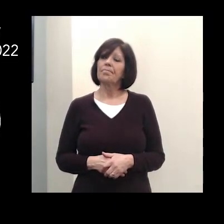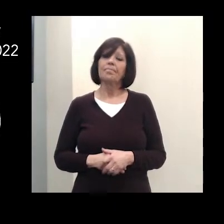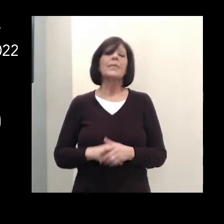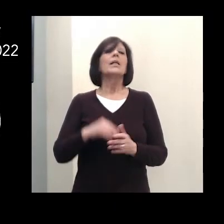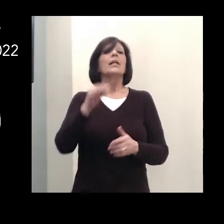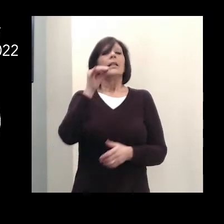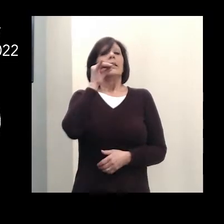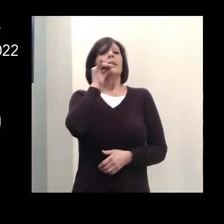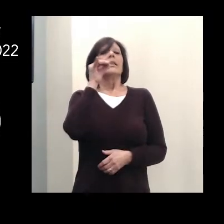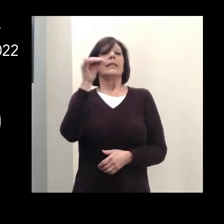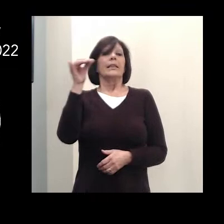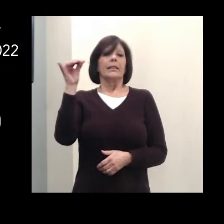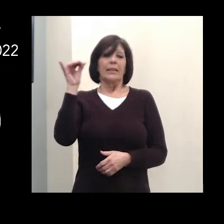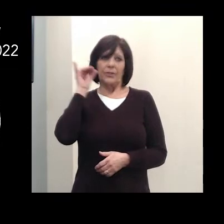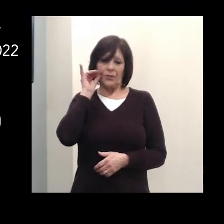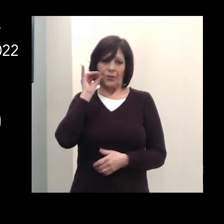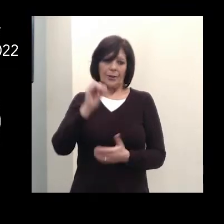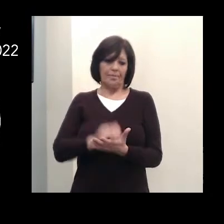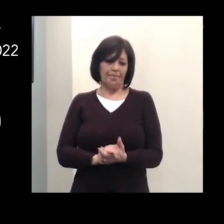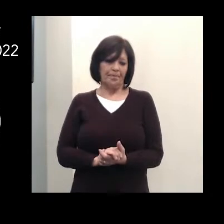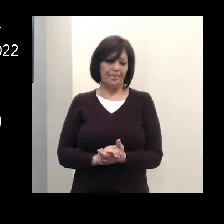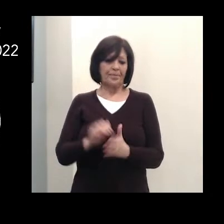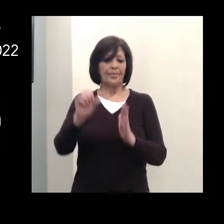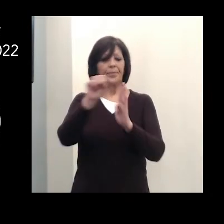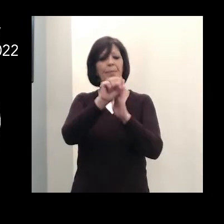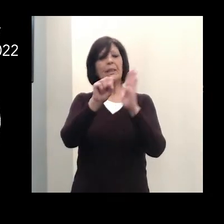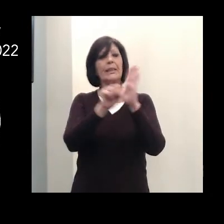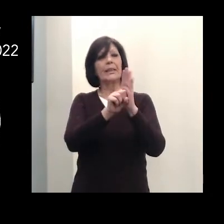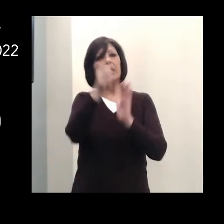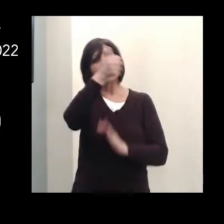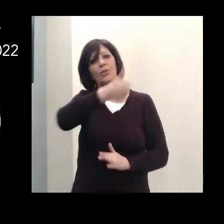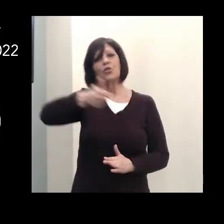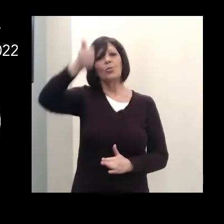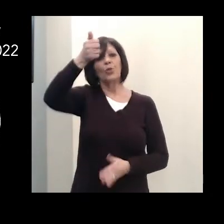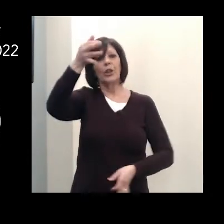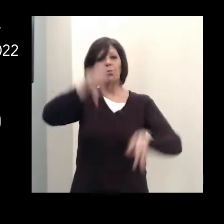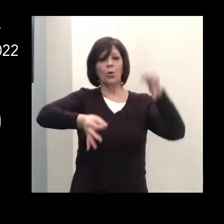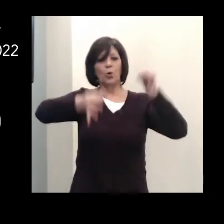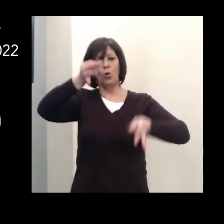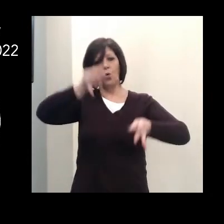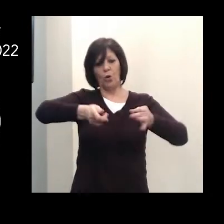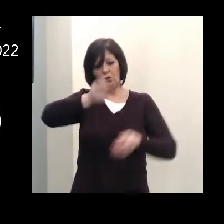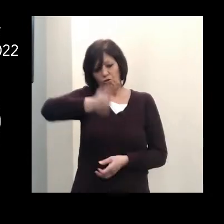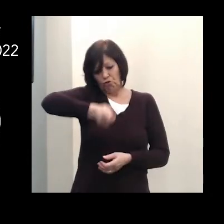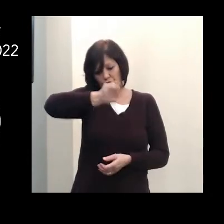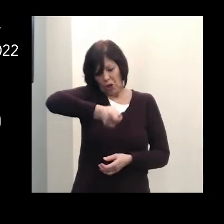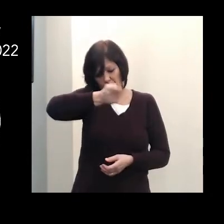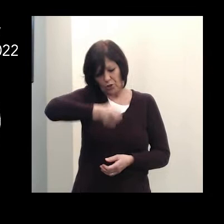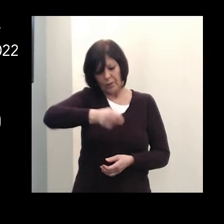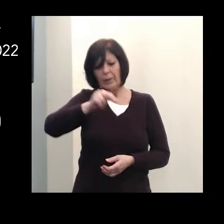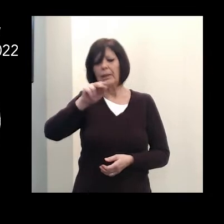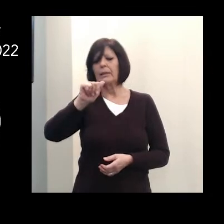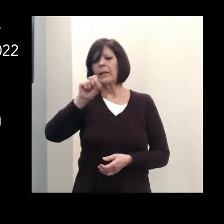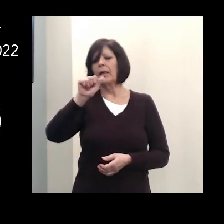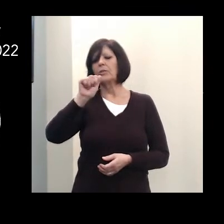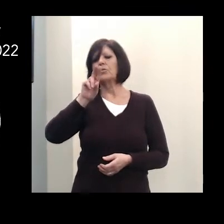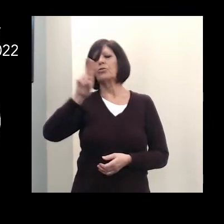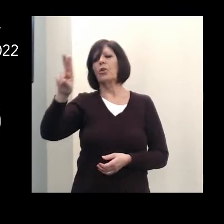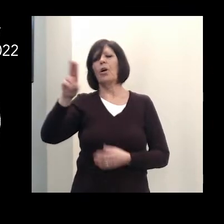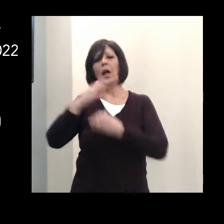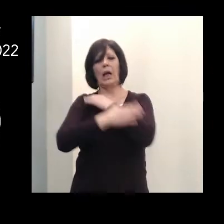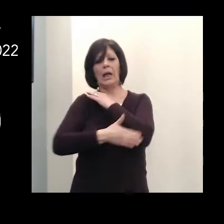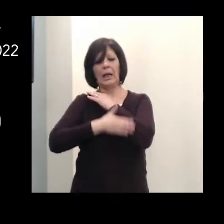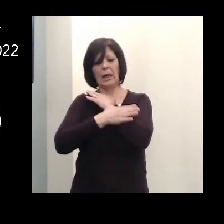Yesterday, a state Supreme Court judge in Nassau County issued a decision determining that New York State's